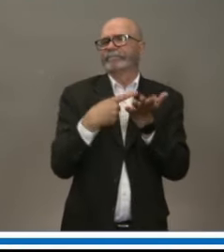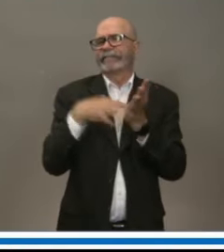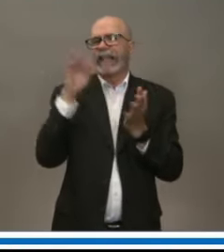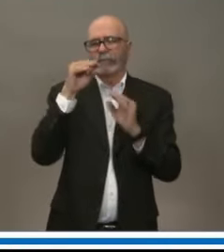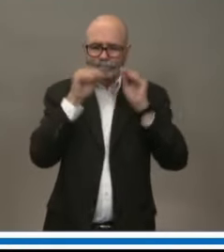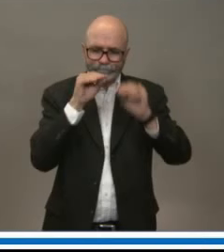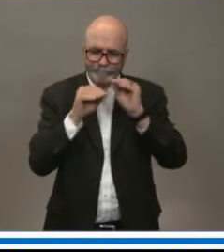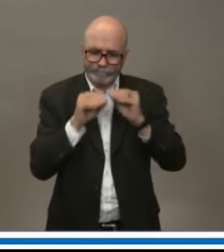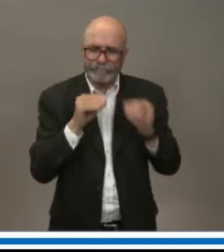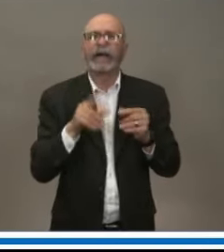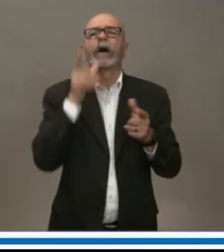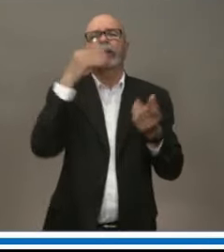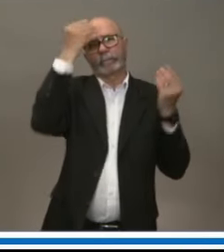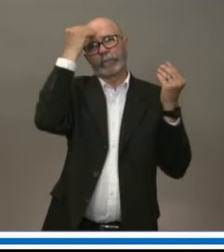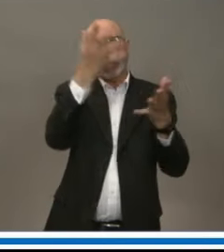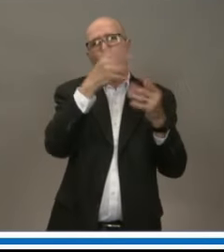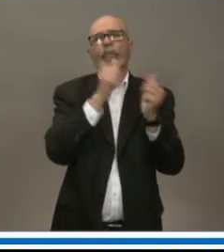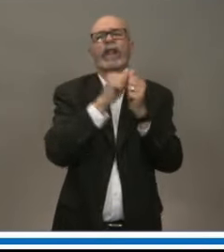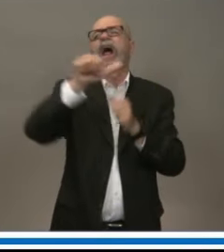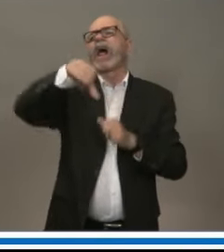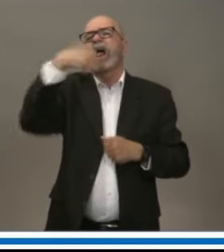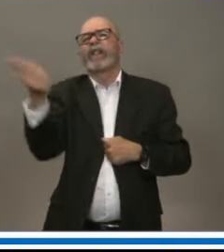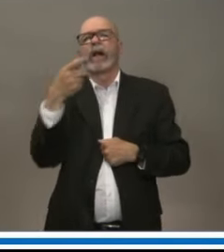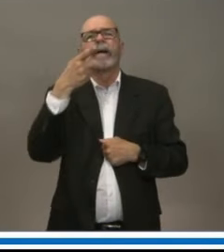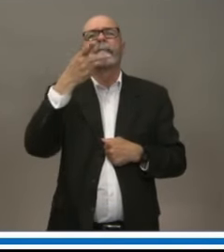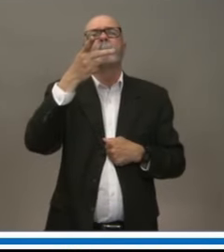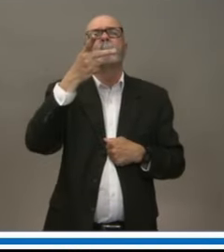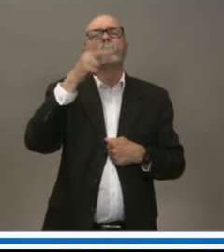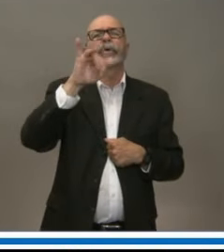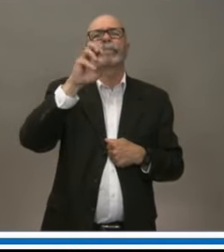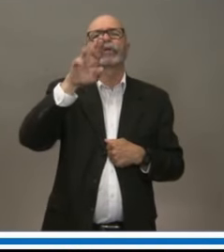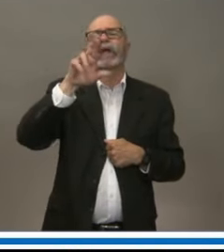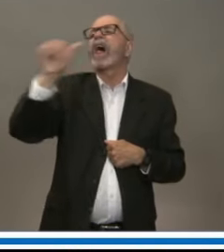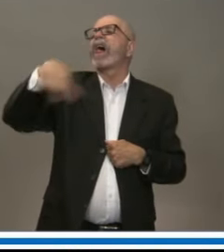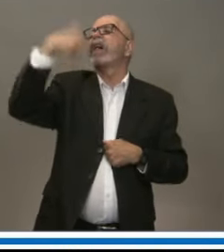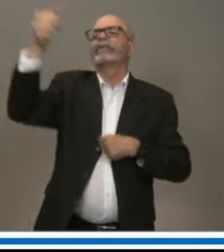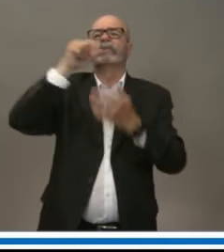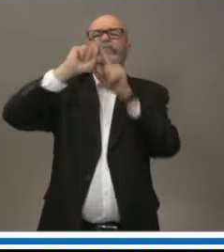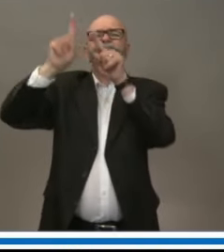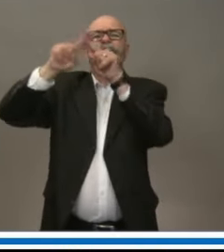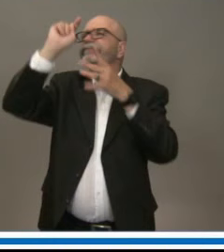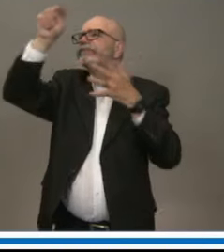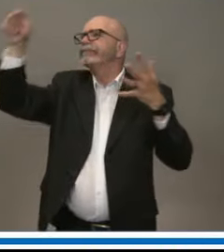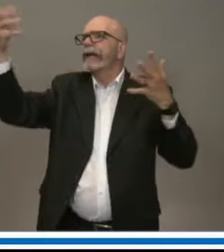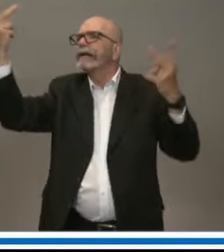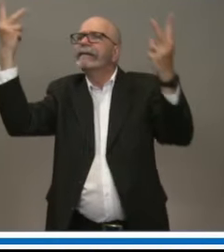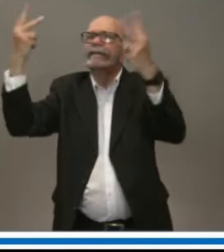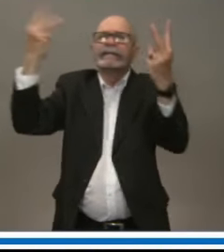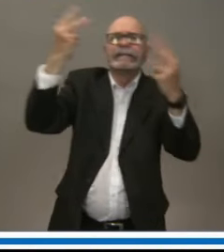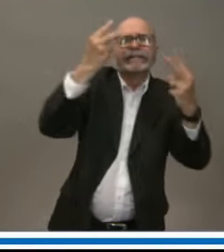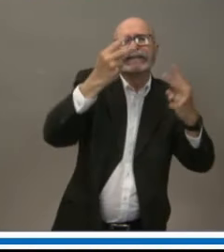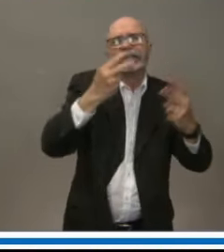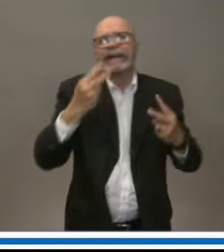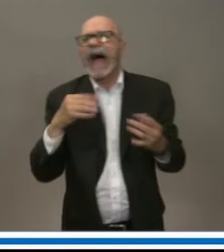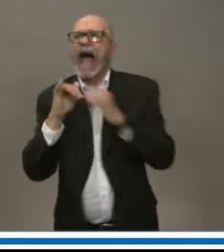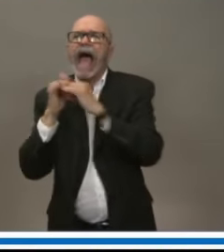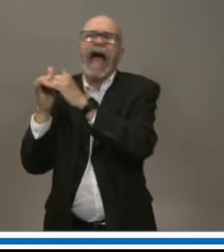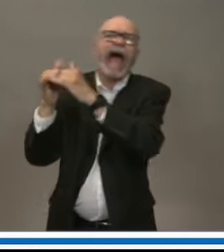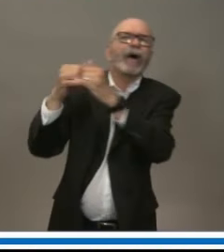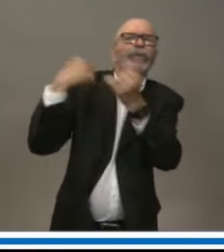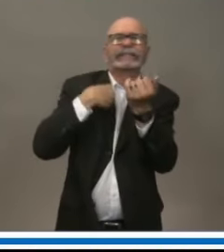they can do to help. And I've been talking about this now for really since the very beginning of this outbreak, was around the commercial side of this,